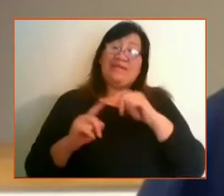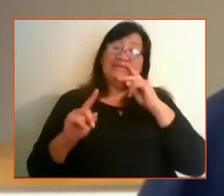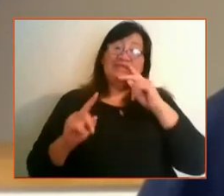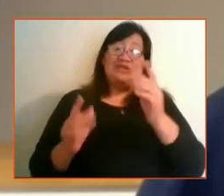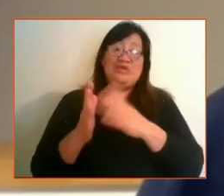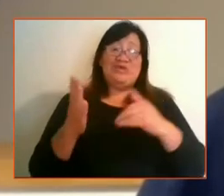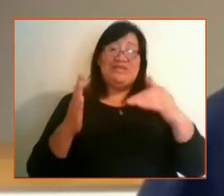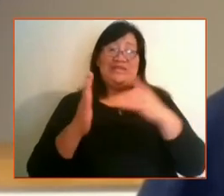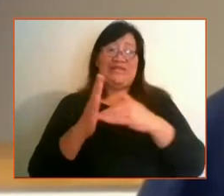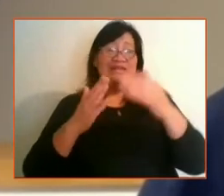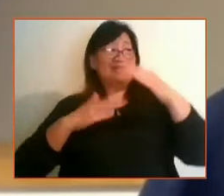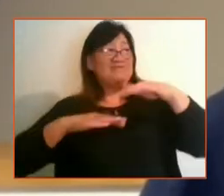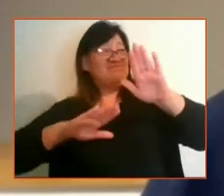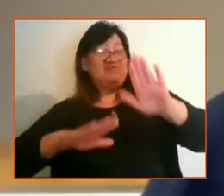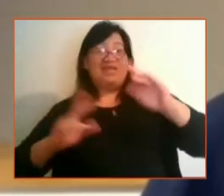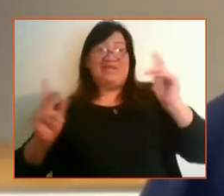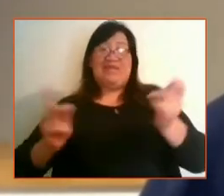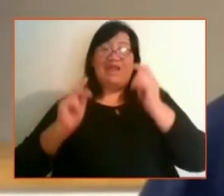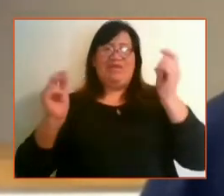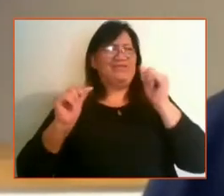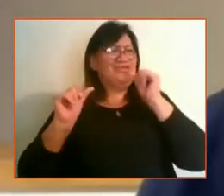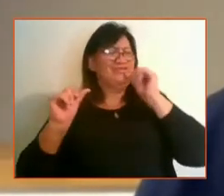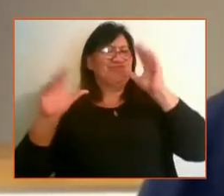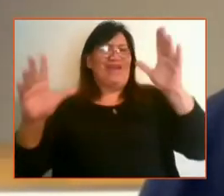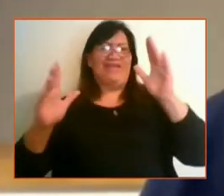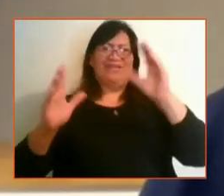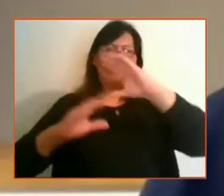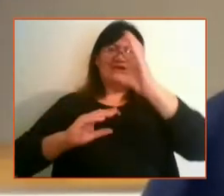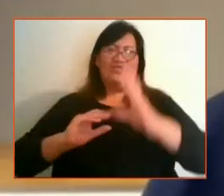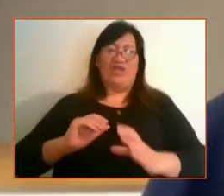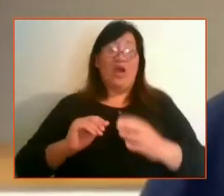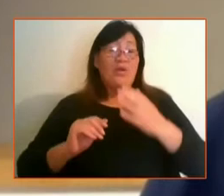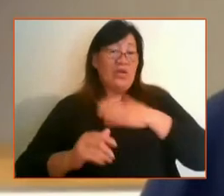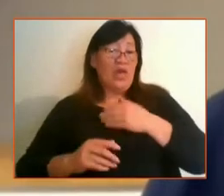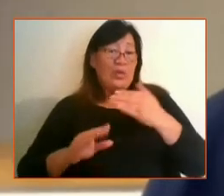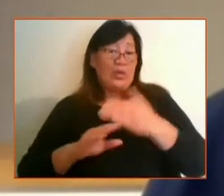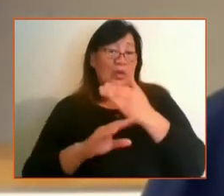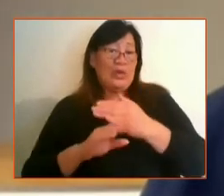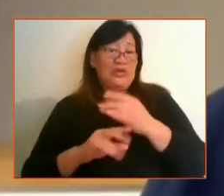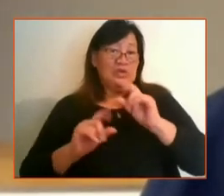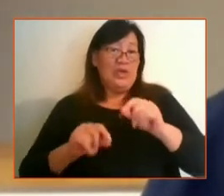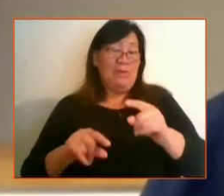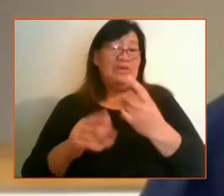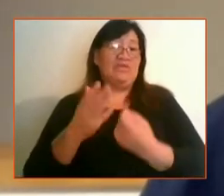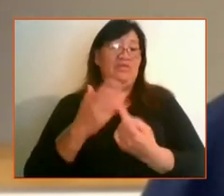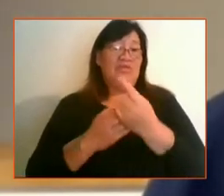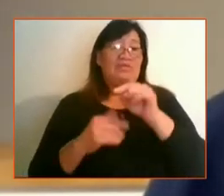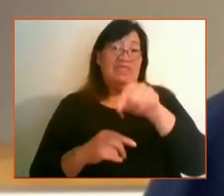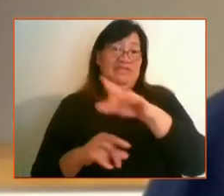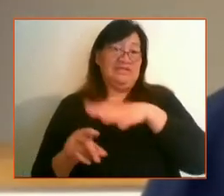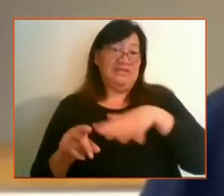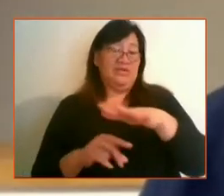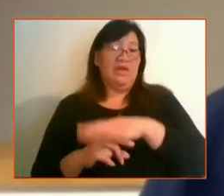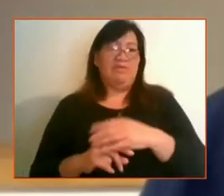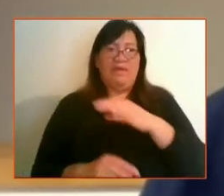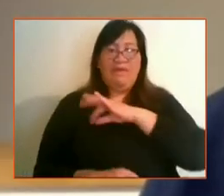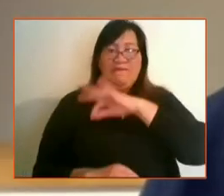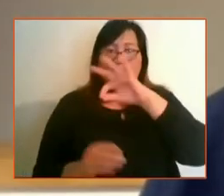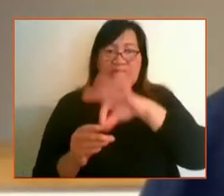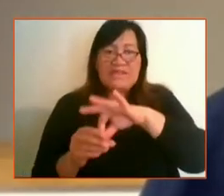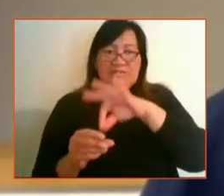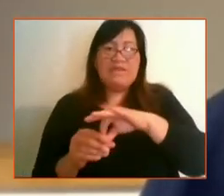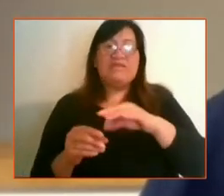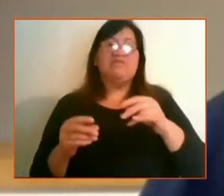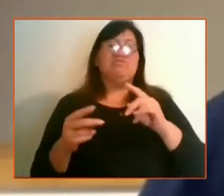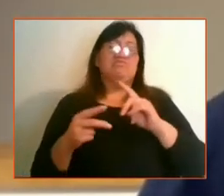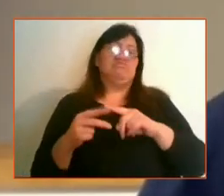great nation. I'd love to see some work done on this, some preparation work, some investment work, so that we